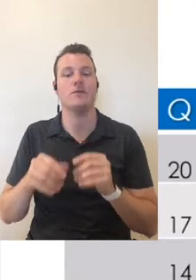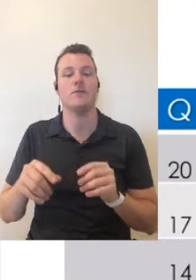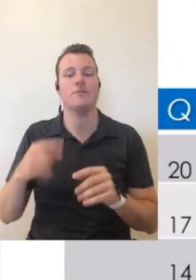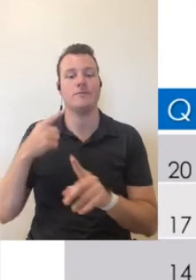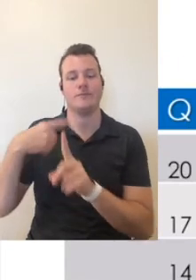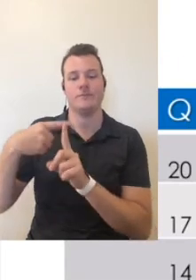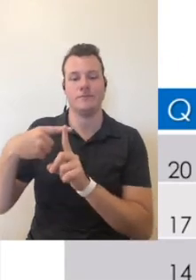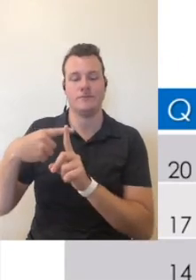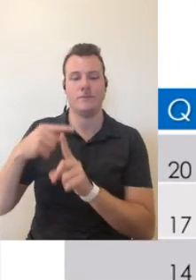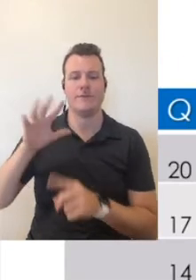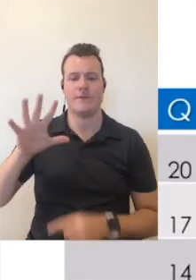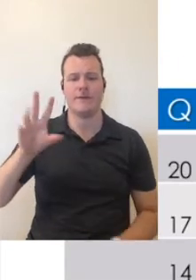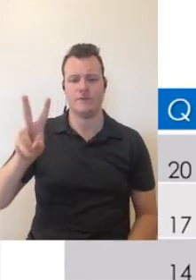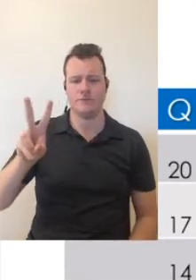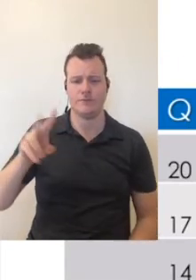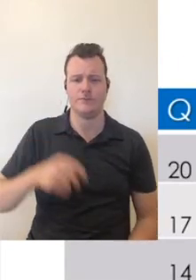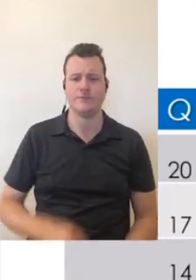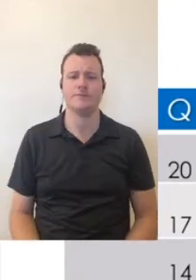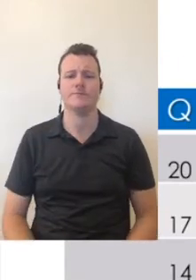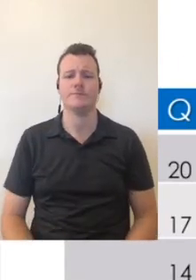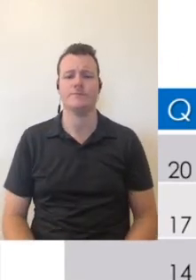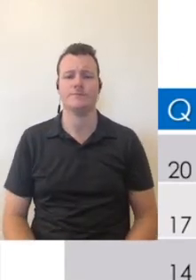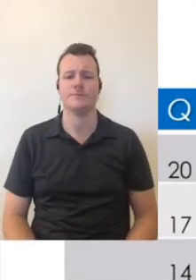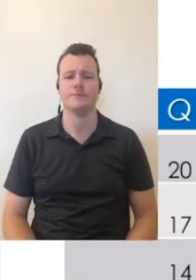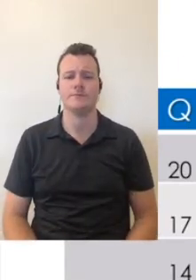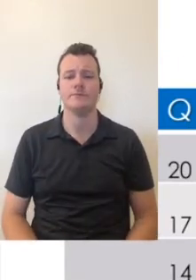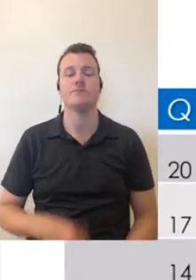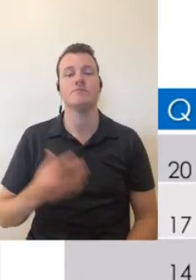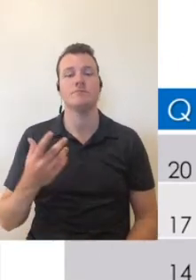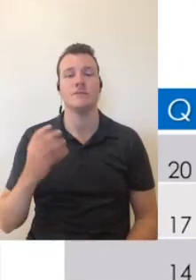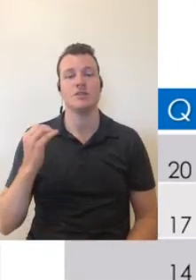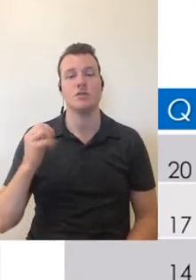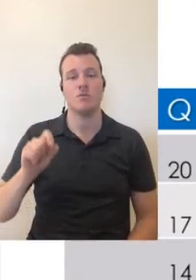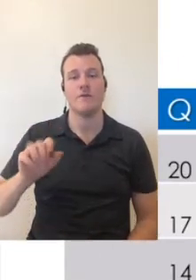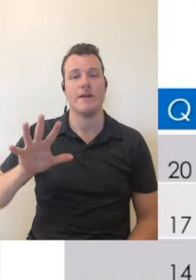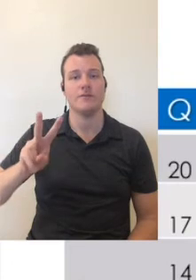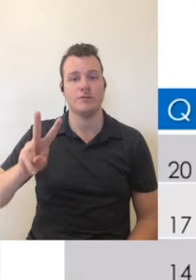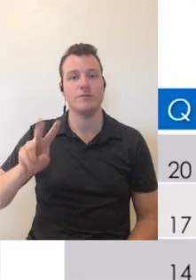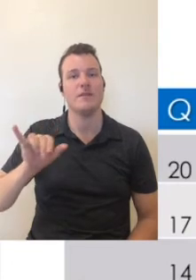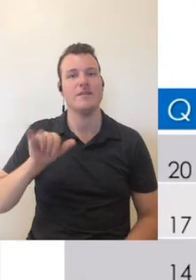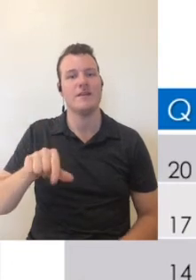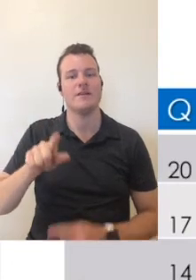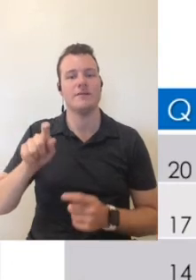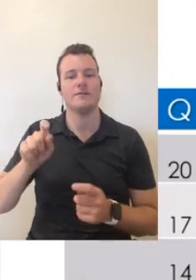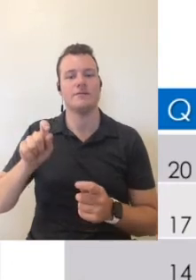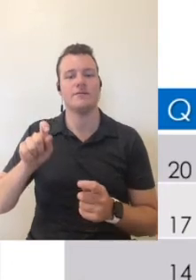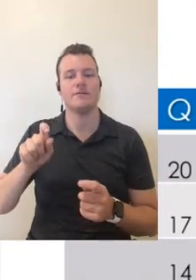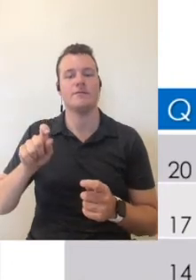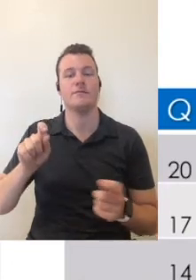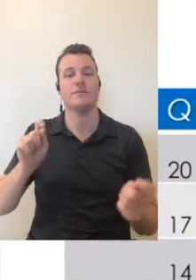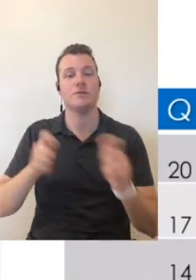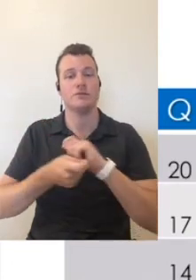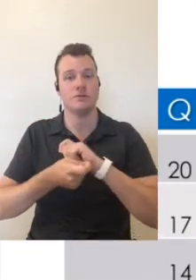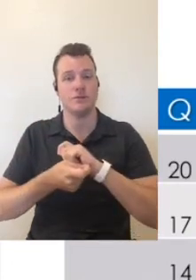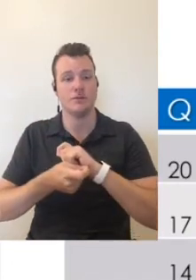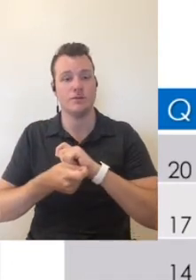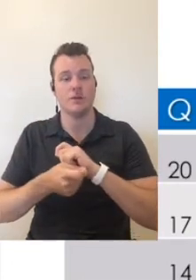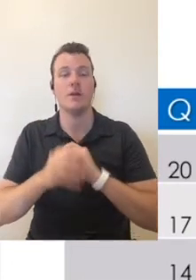positive 0.52. And so now what I want to do is I want to take the change